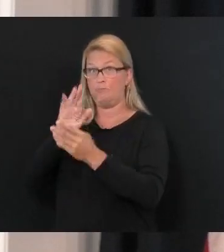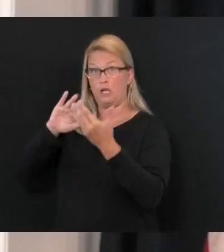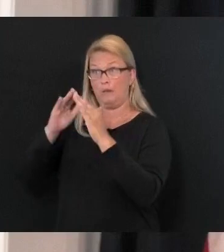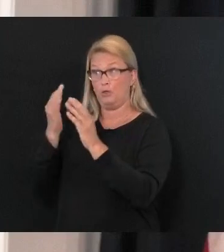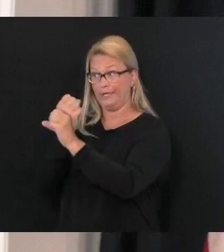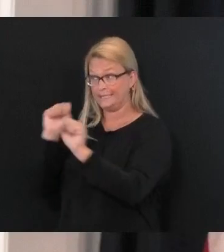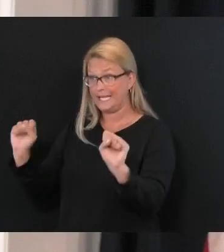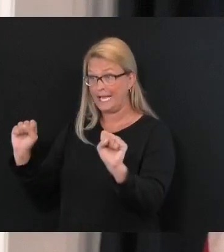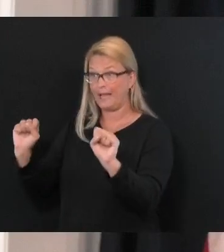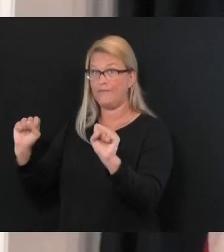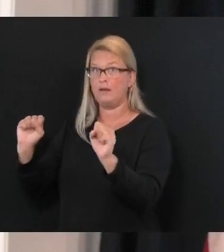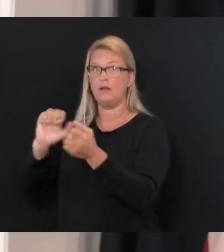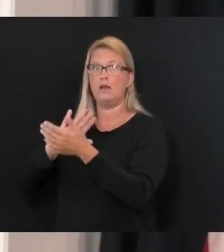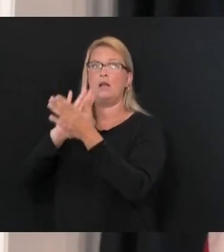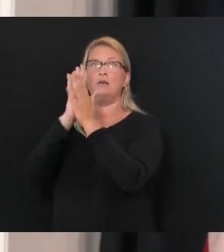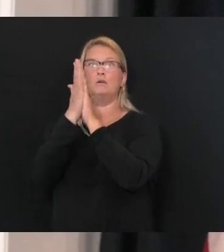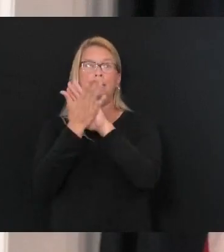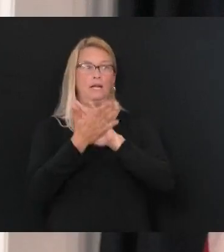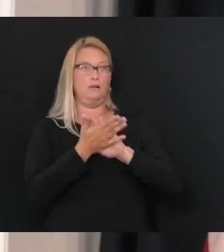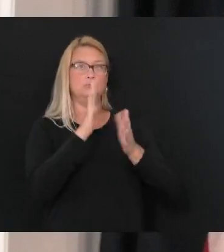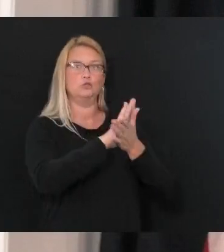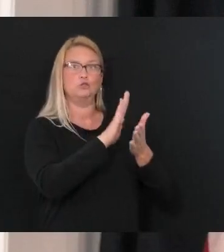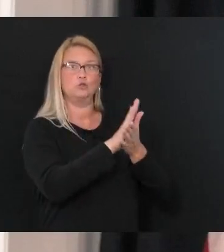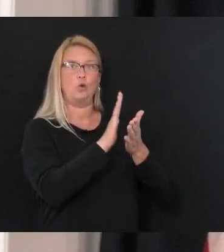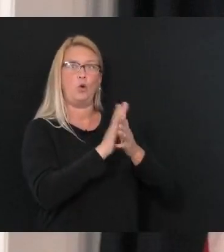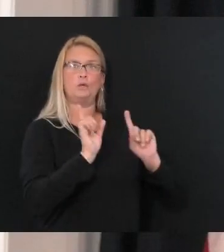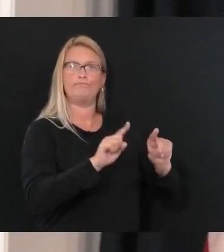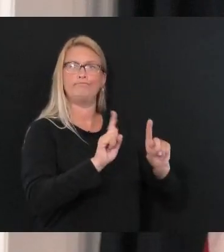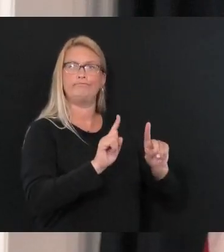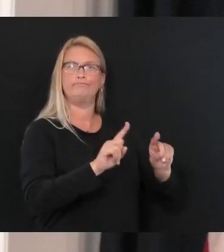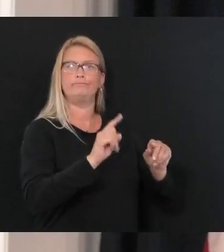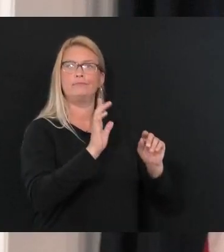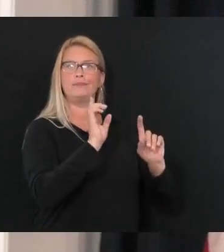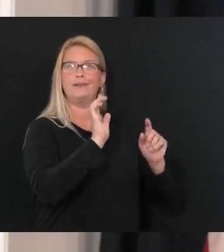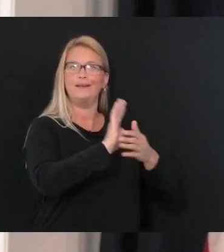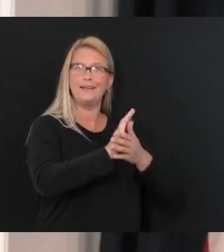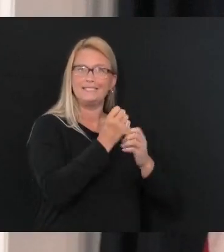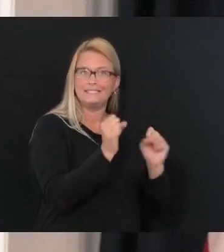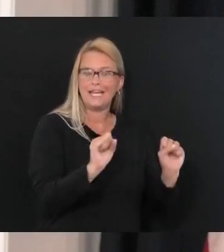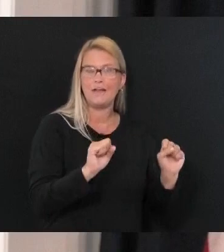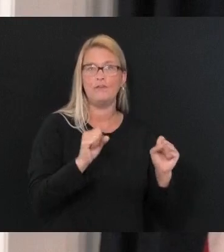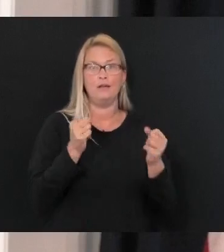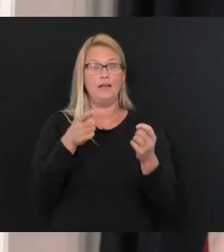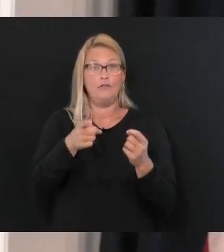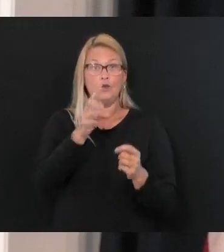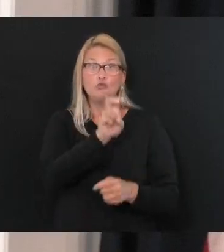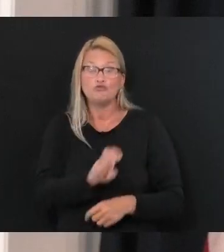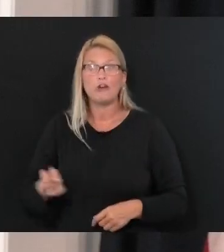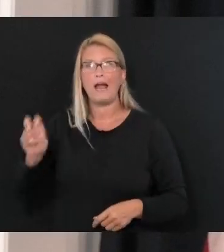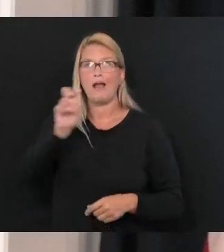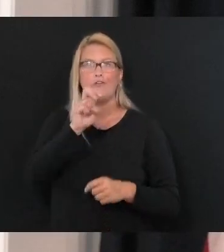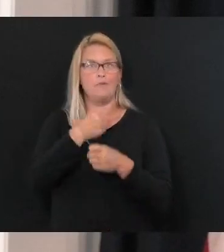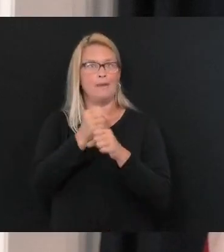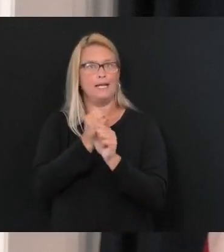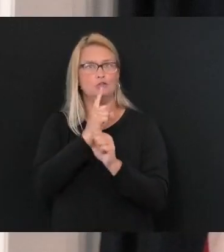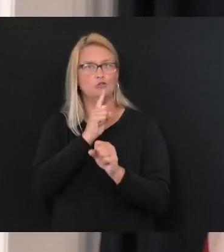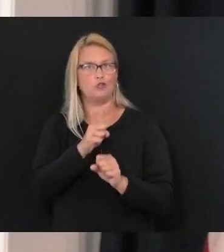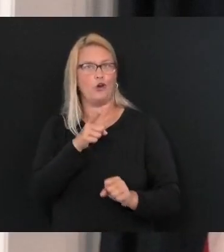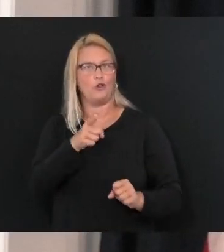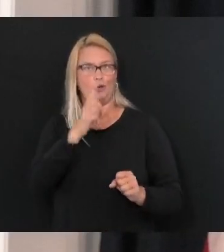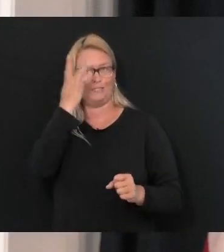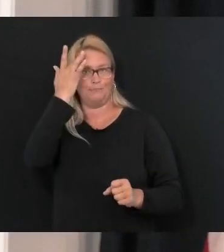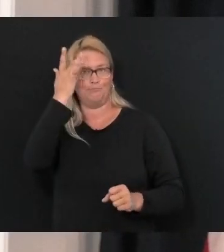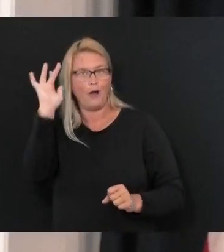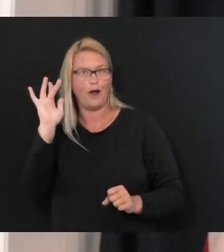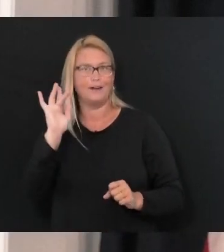our masks, doing our physical distancing, being cognizant that if we travel, we want to make sure that we're being really smart, and maybe